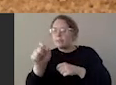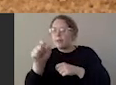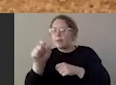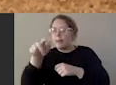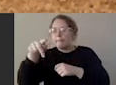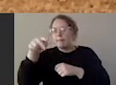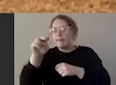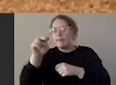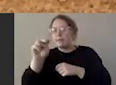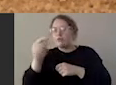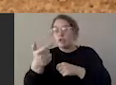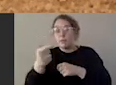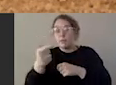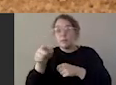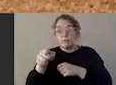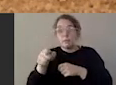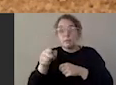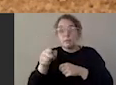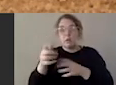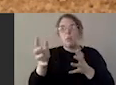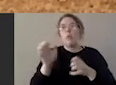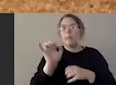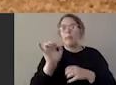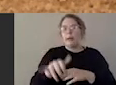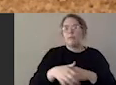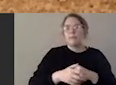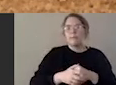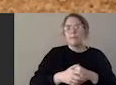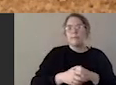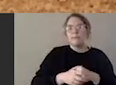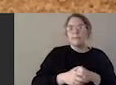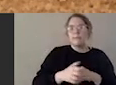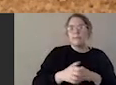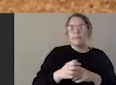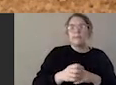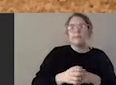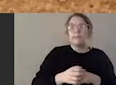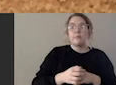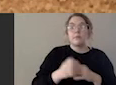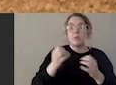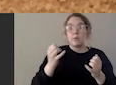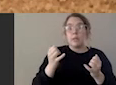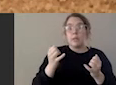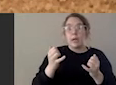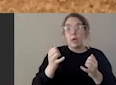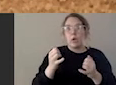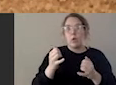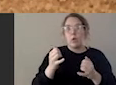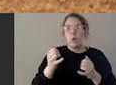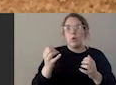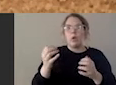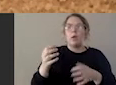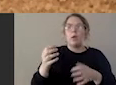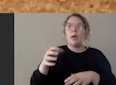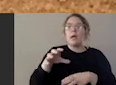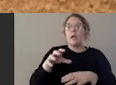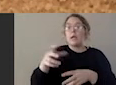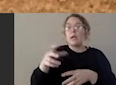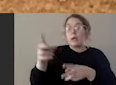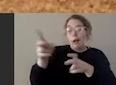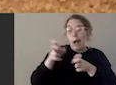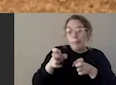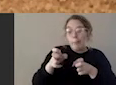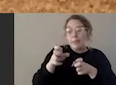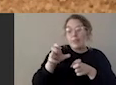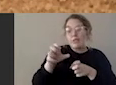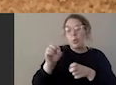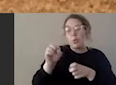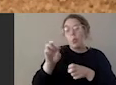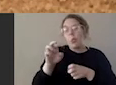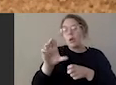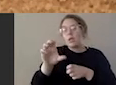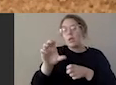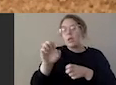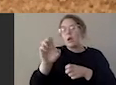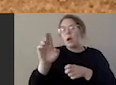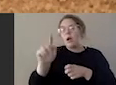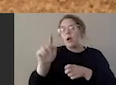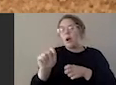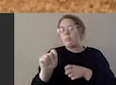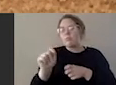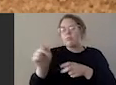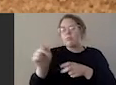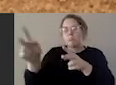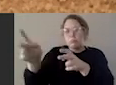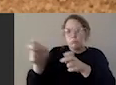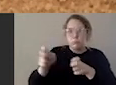want. All right. So we go, what I just said, let's cut it. But you can copy or cut either way. And what you want to do is you go to